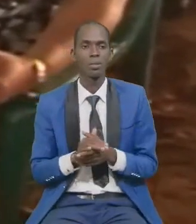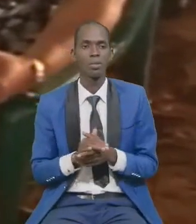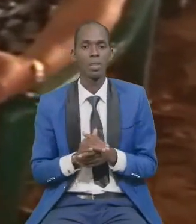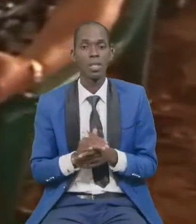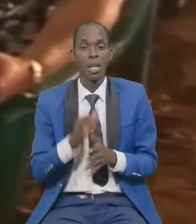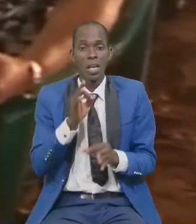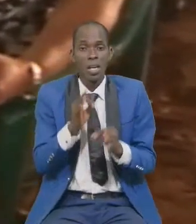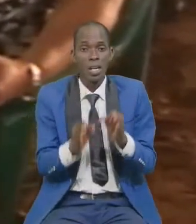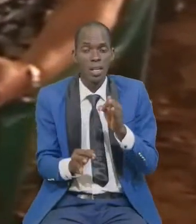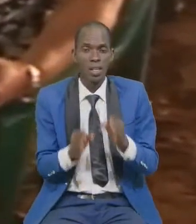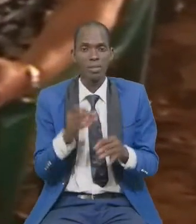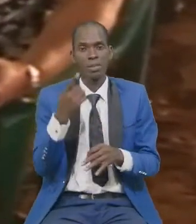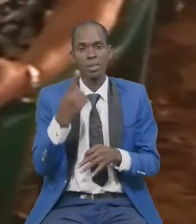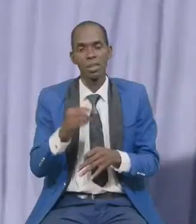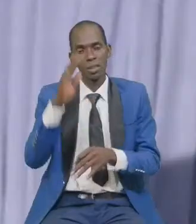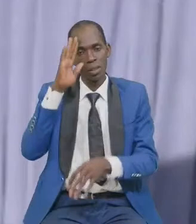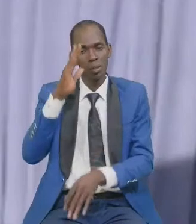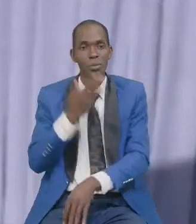the Son